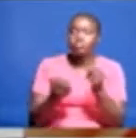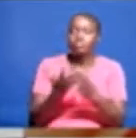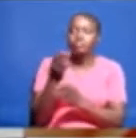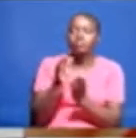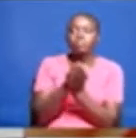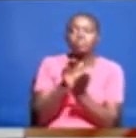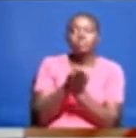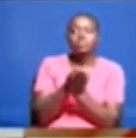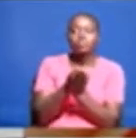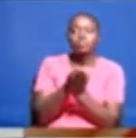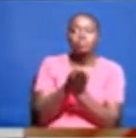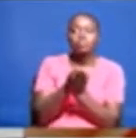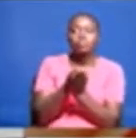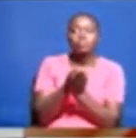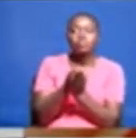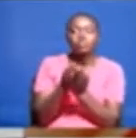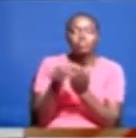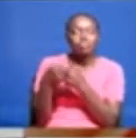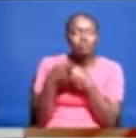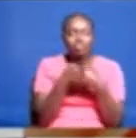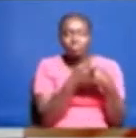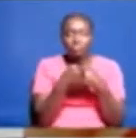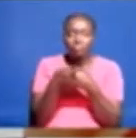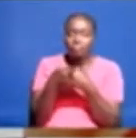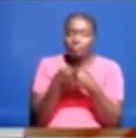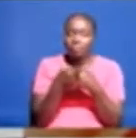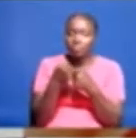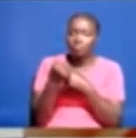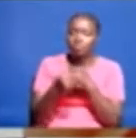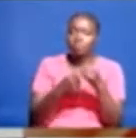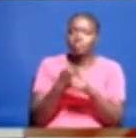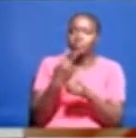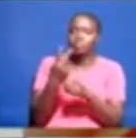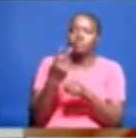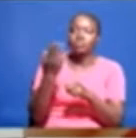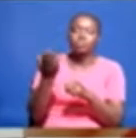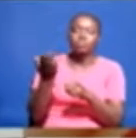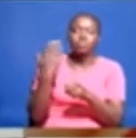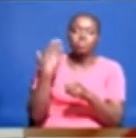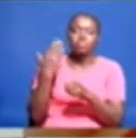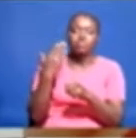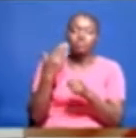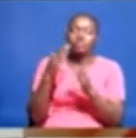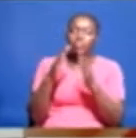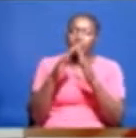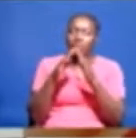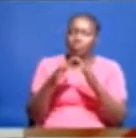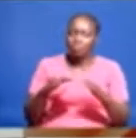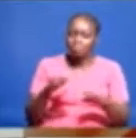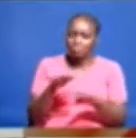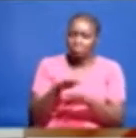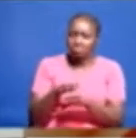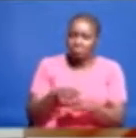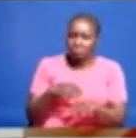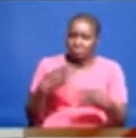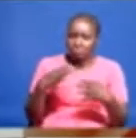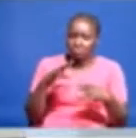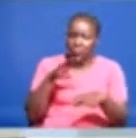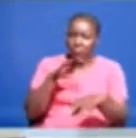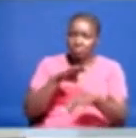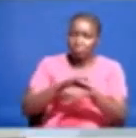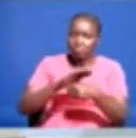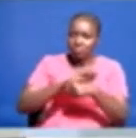facing headwinds in the last 2 years due to the slow uptake of housing units occasioned by the COVID-19 pandemic.